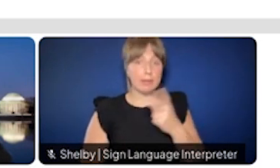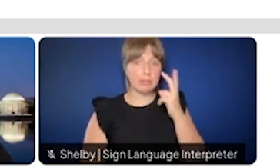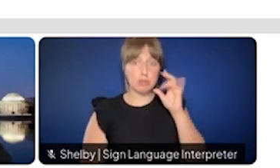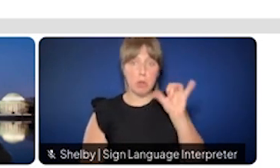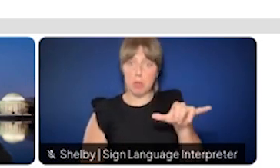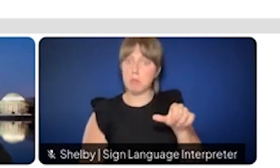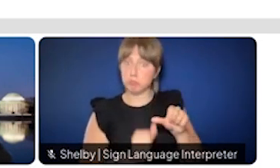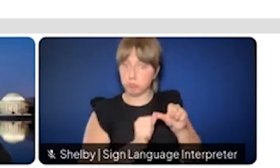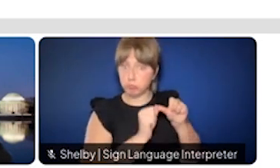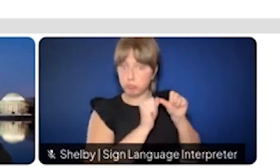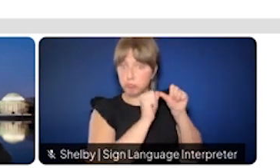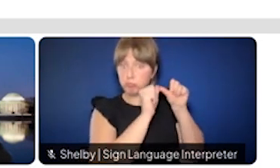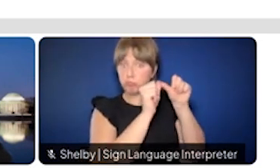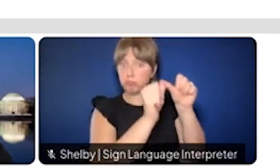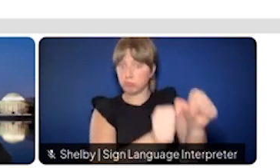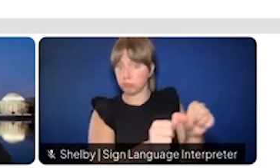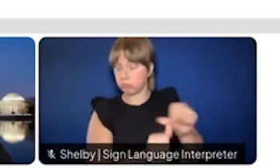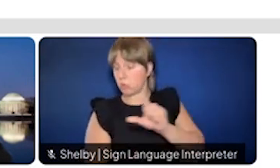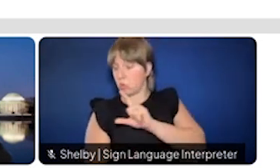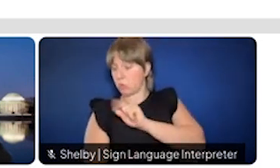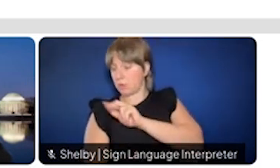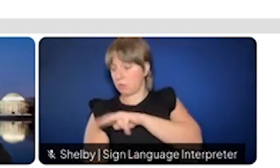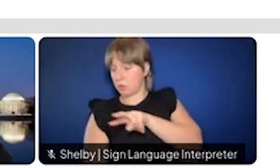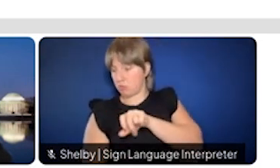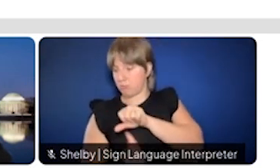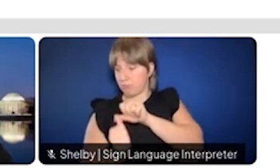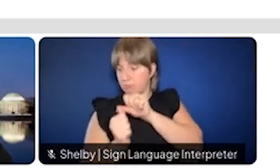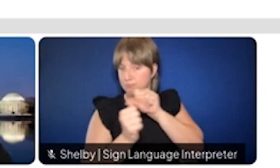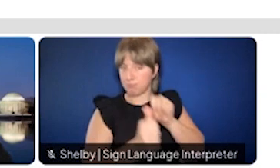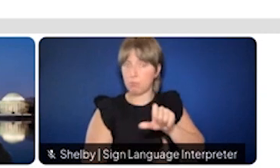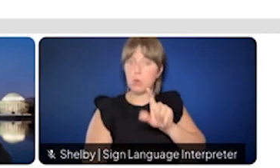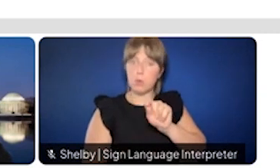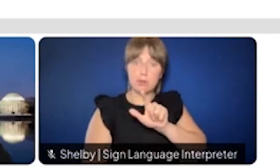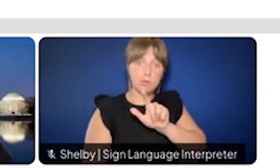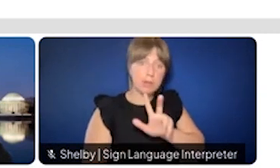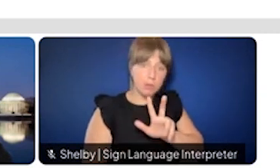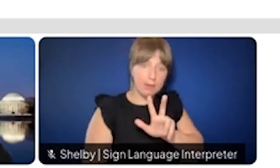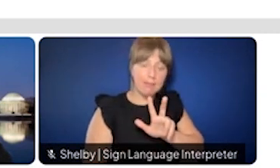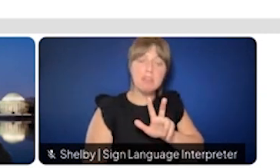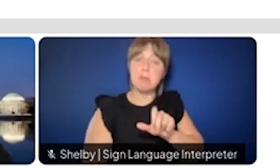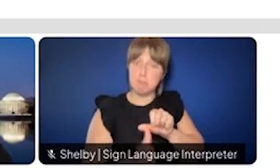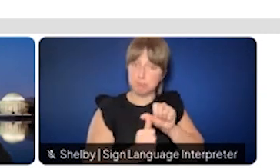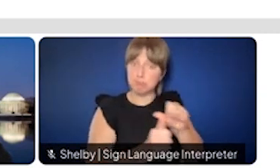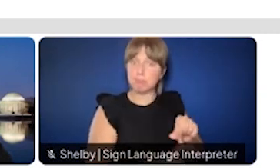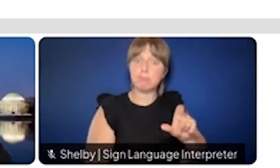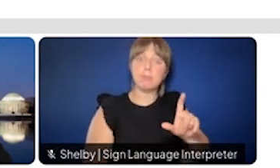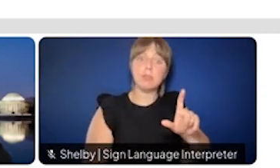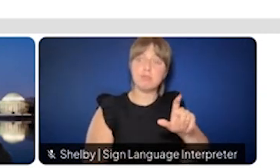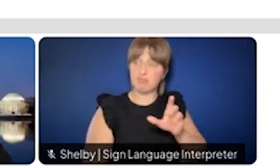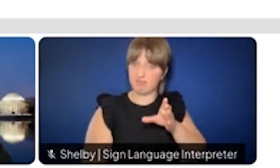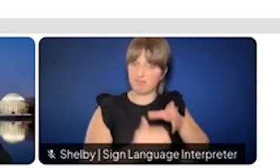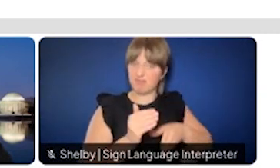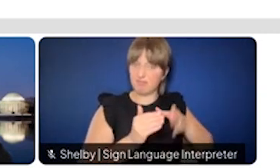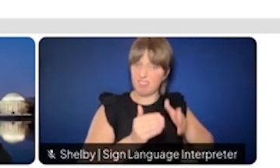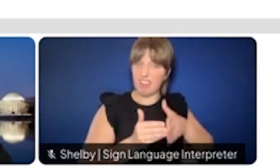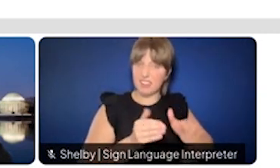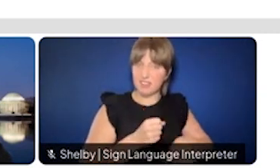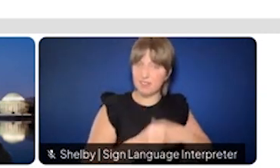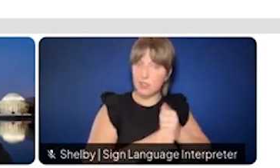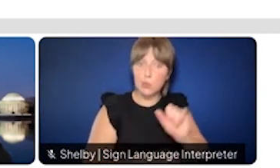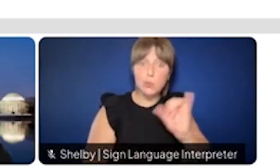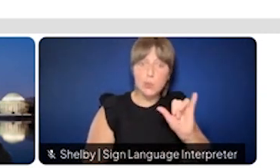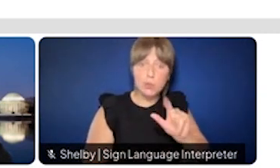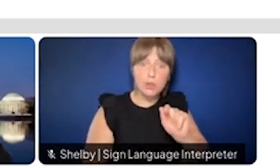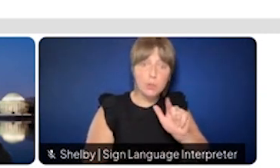from 2022 into 2023 and indeed into the latter part of 2023 as well. So it's not just late